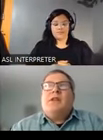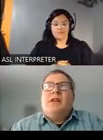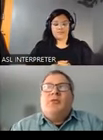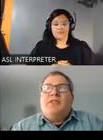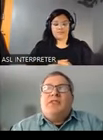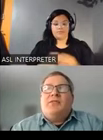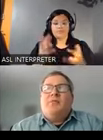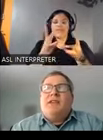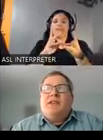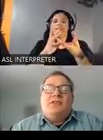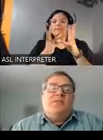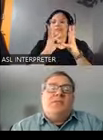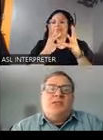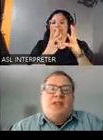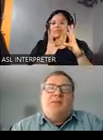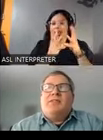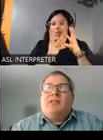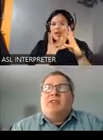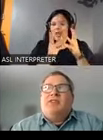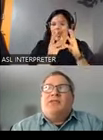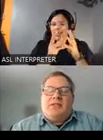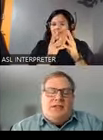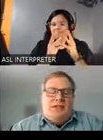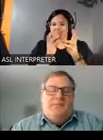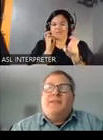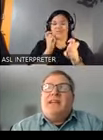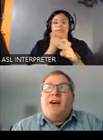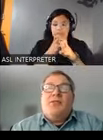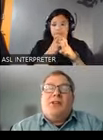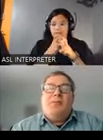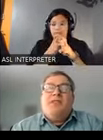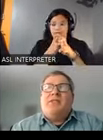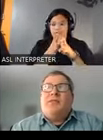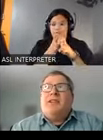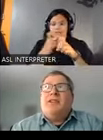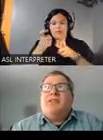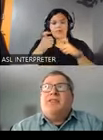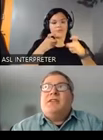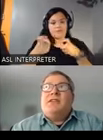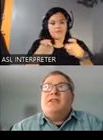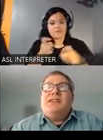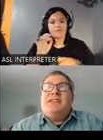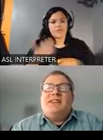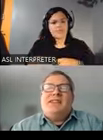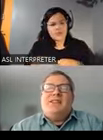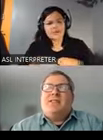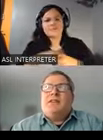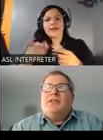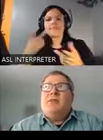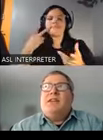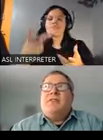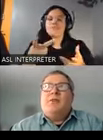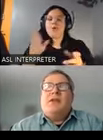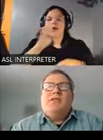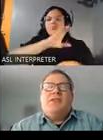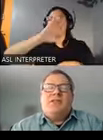So our climate risk assessment begins with climate simulations. The outcome of these simulations is a data set that is a little